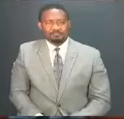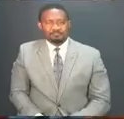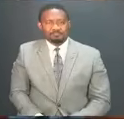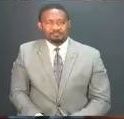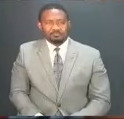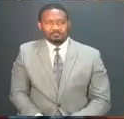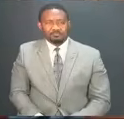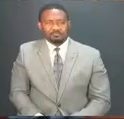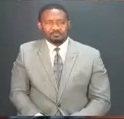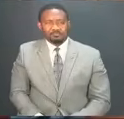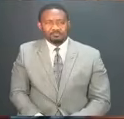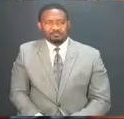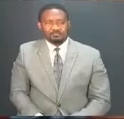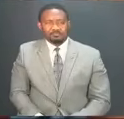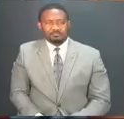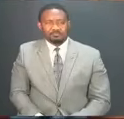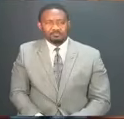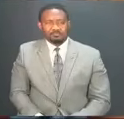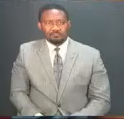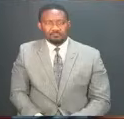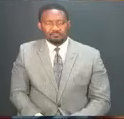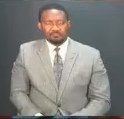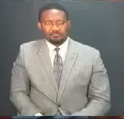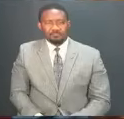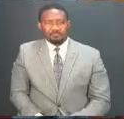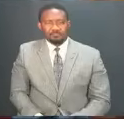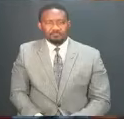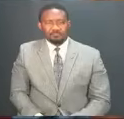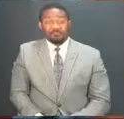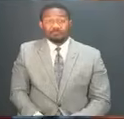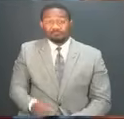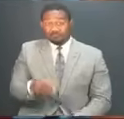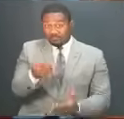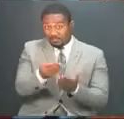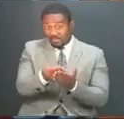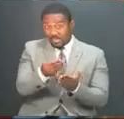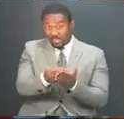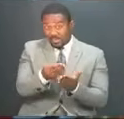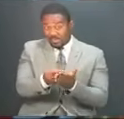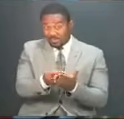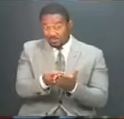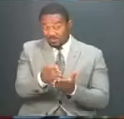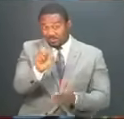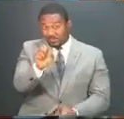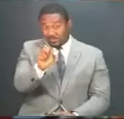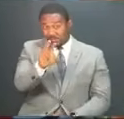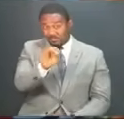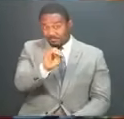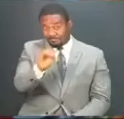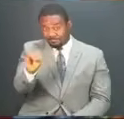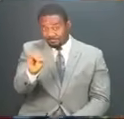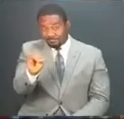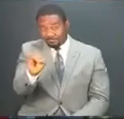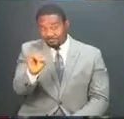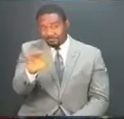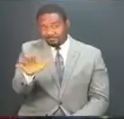Okay, it's wrongly kept. Mr. Speaker, to approve the sum of